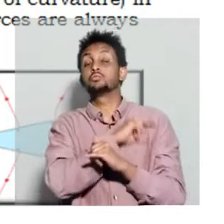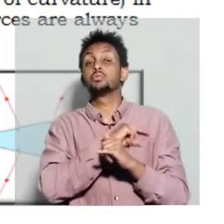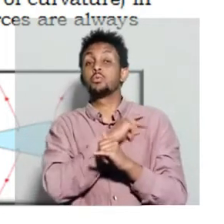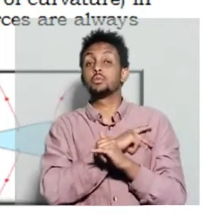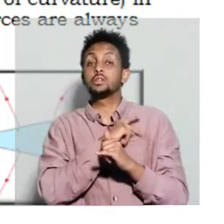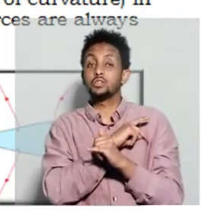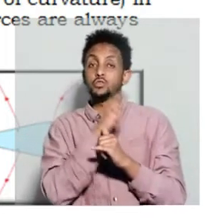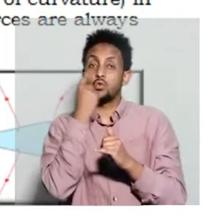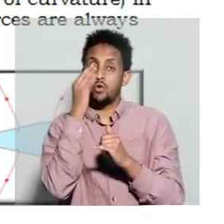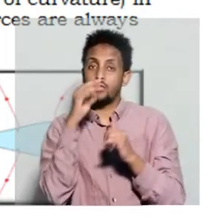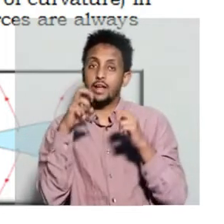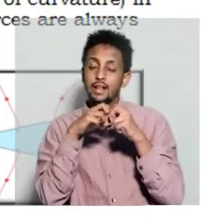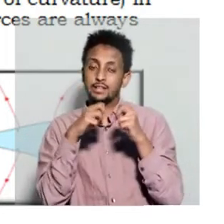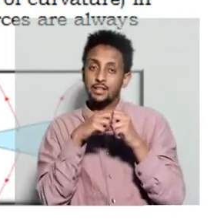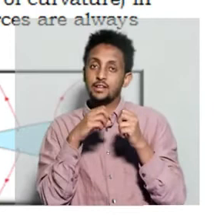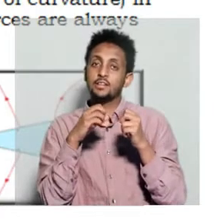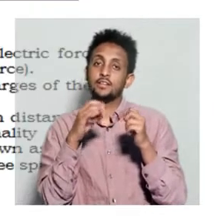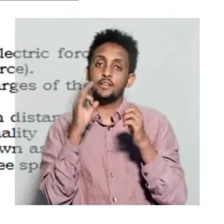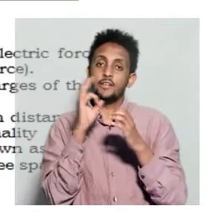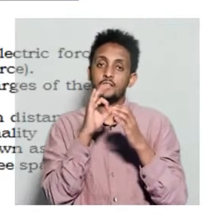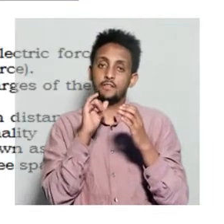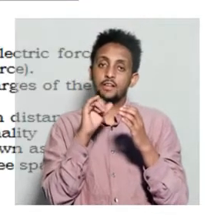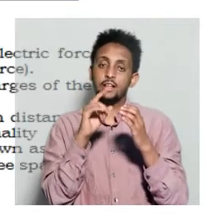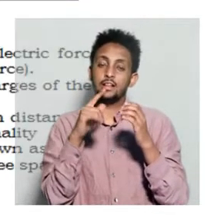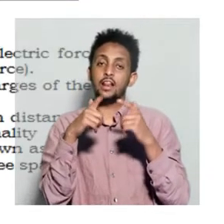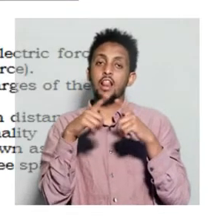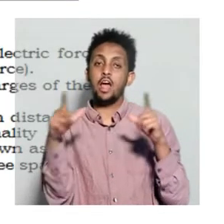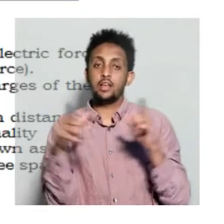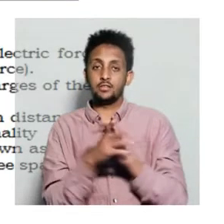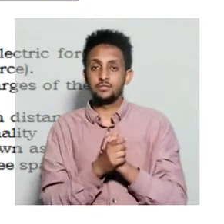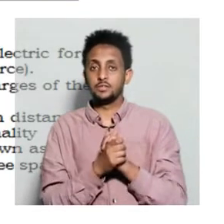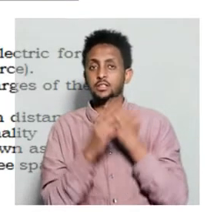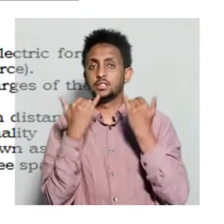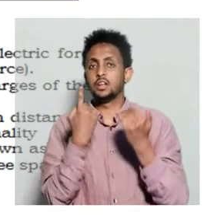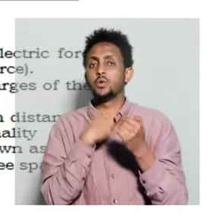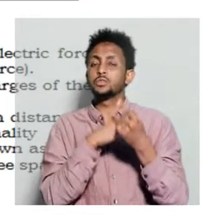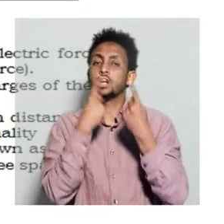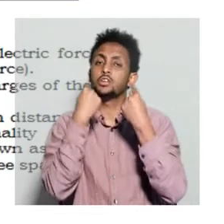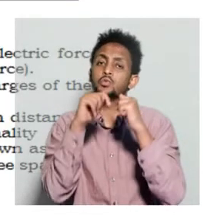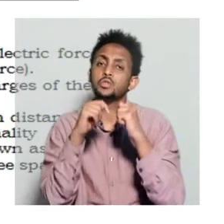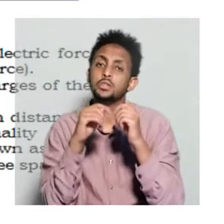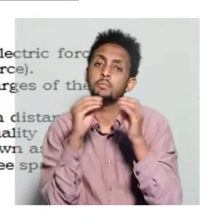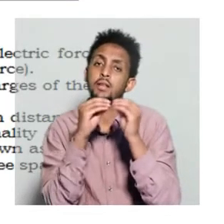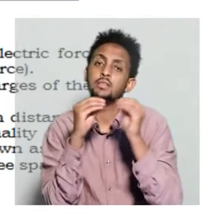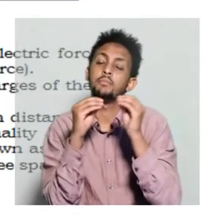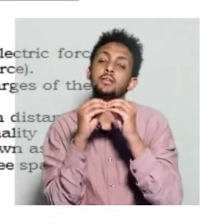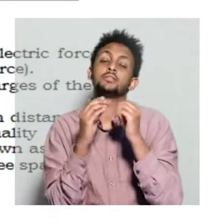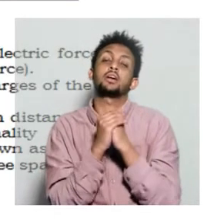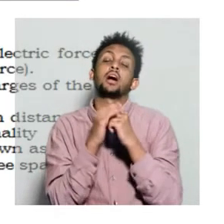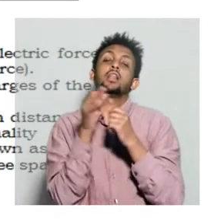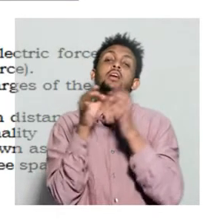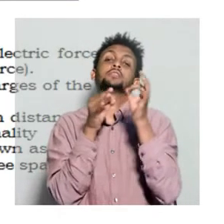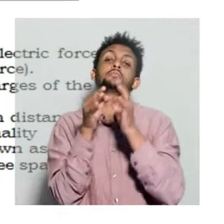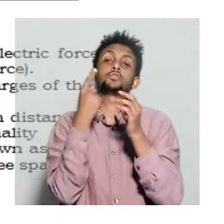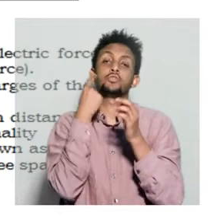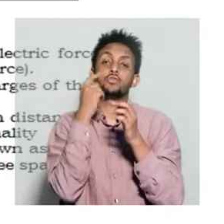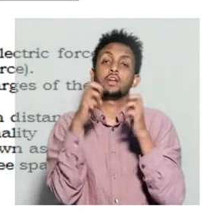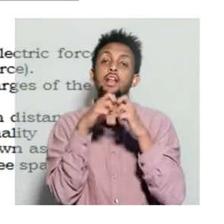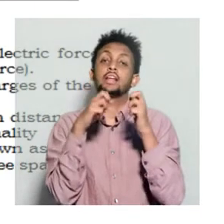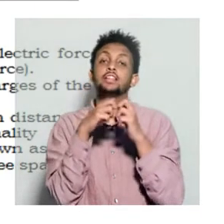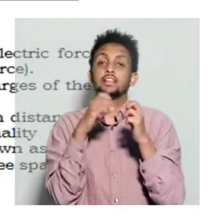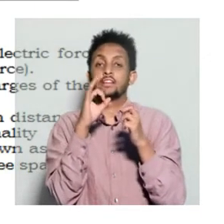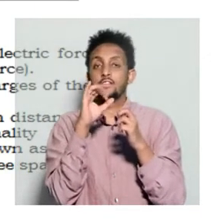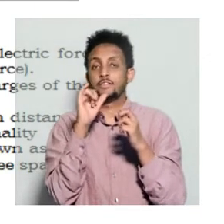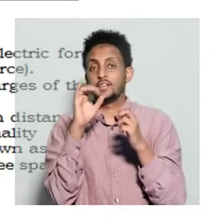of electric field lines. And now let's try to see about the mathematical expression of electric